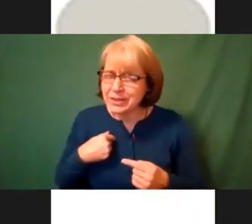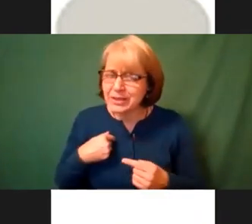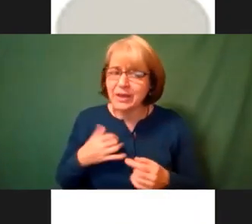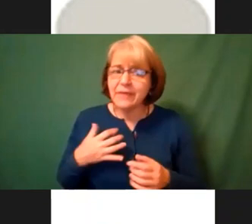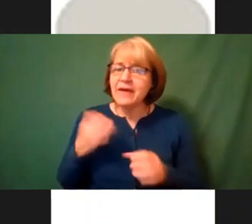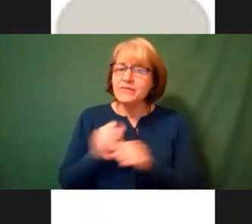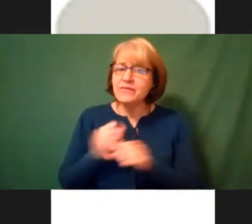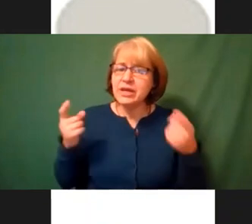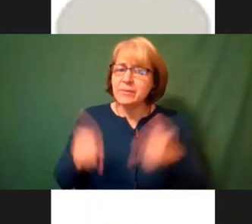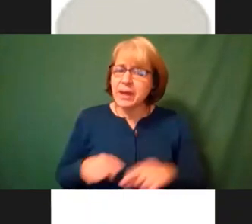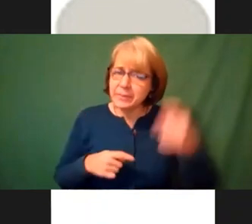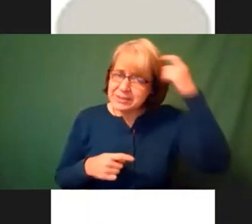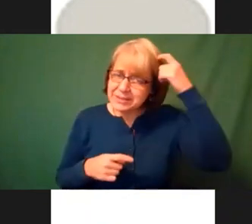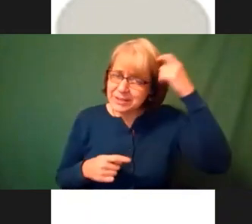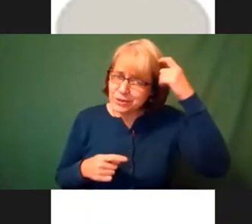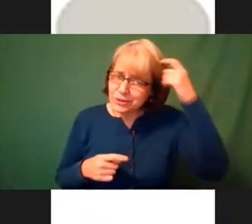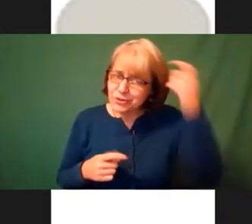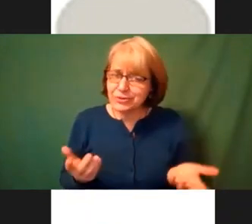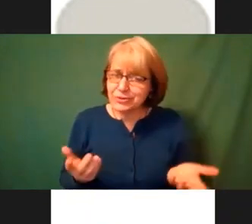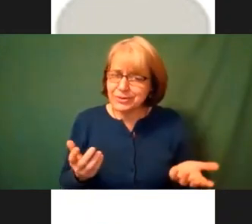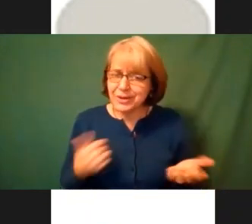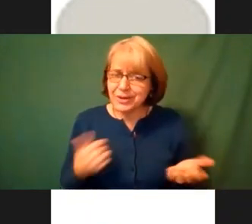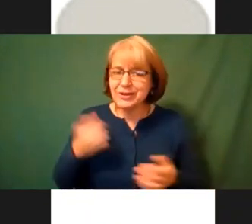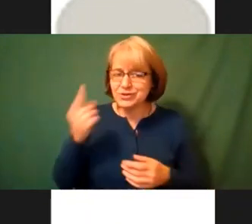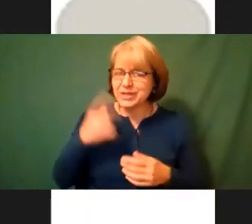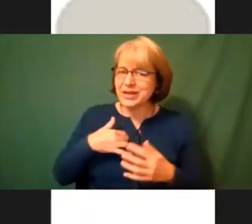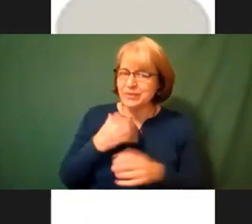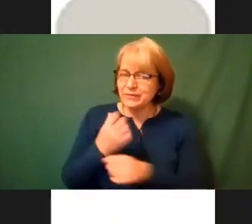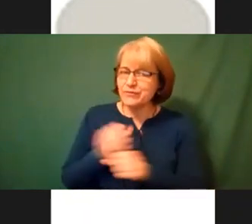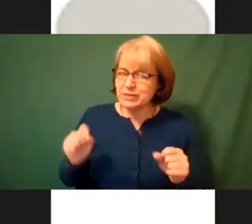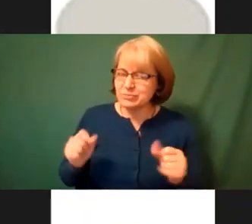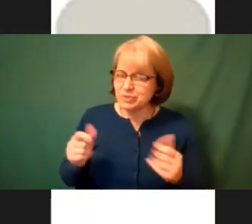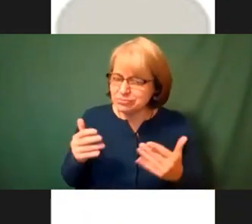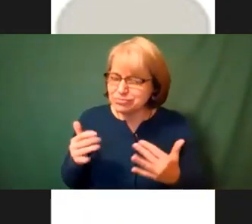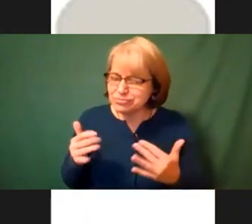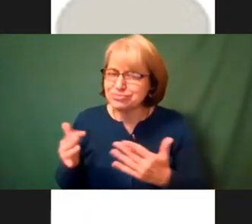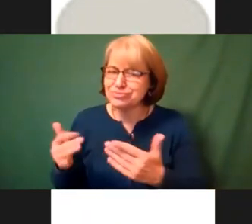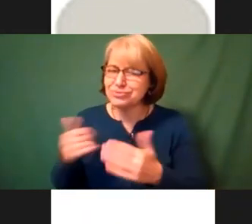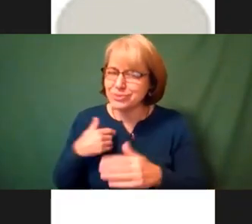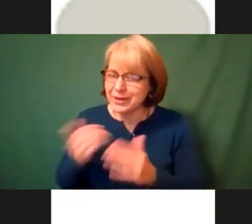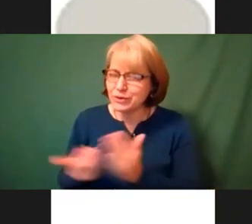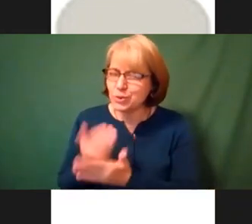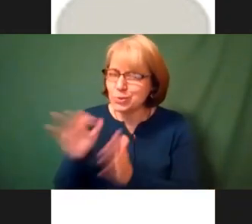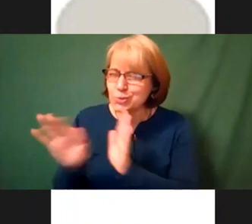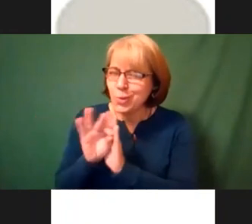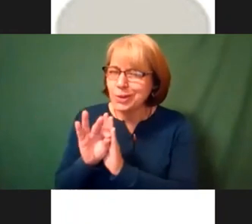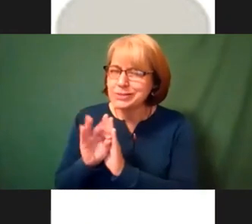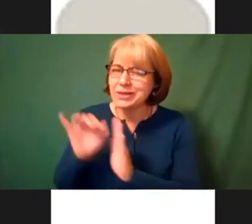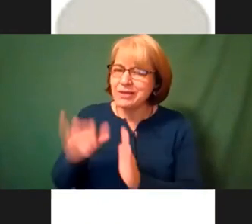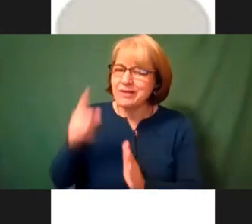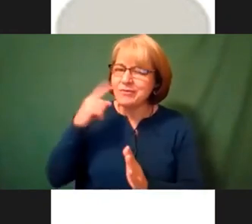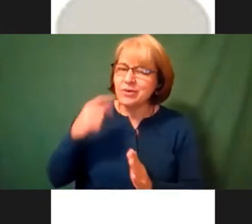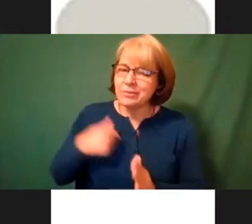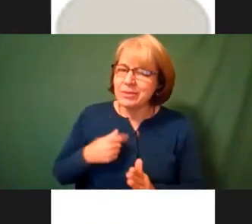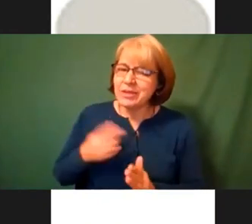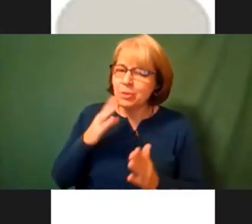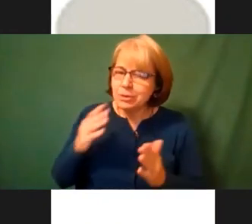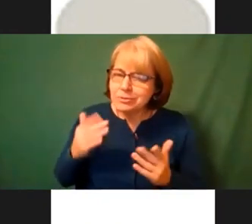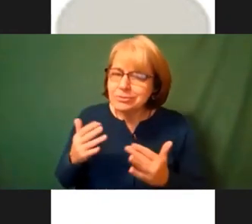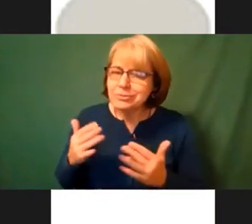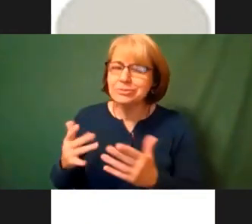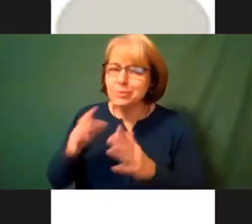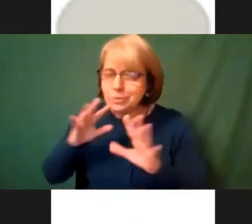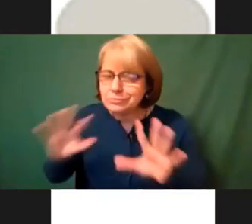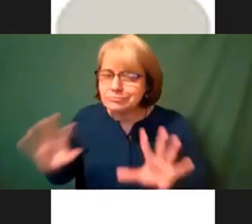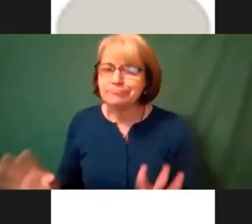I understand that I have the freedom to make a different choice. That for me is in part will serve how